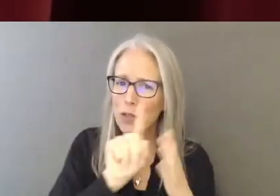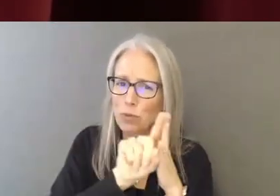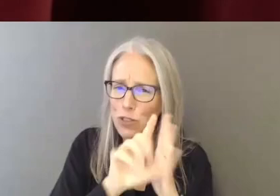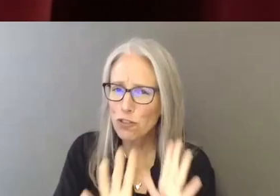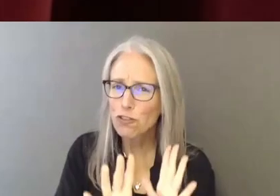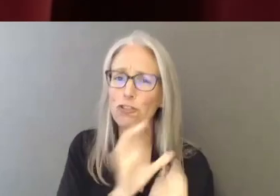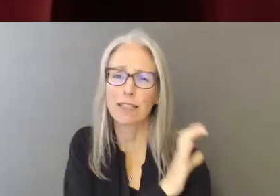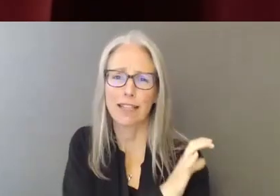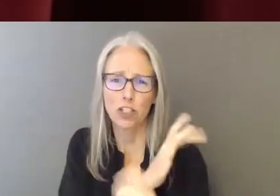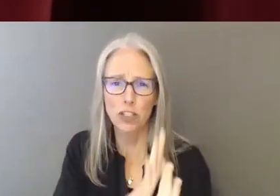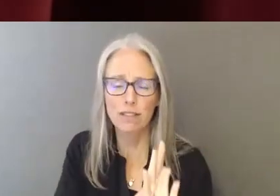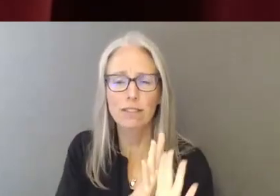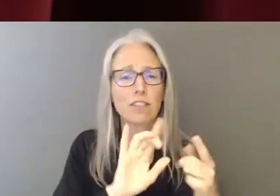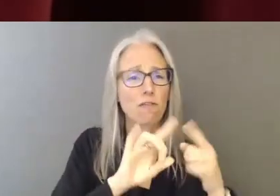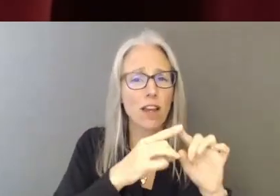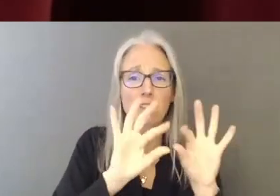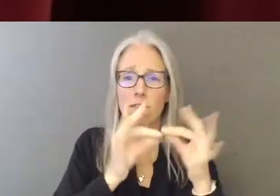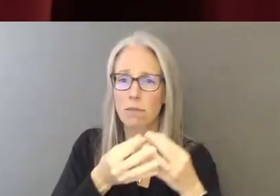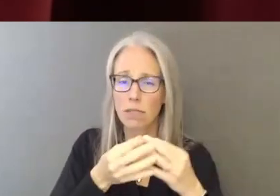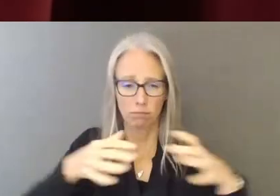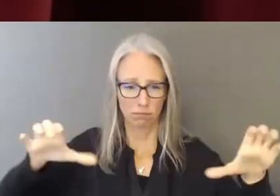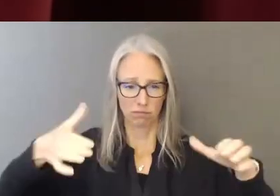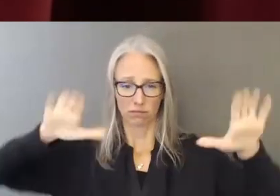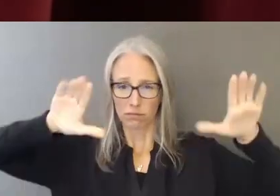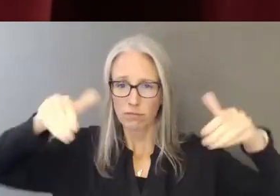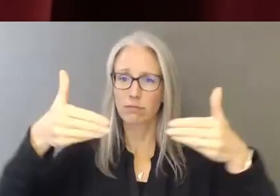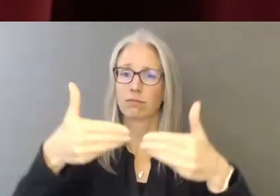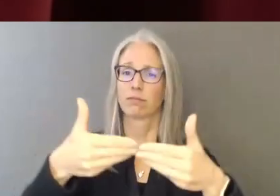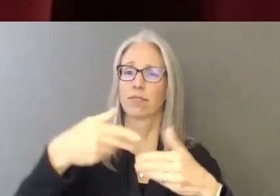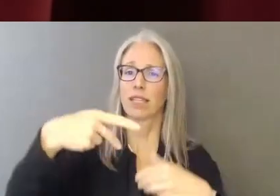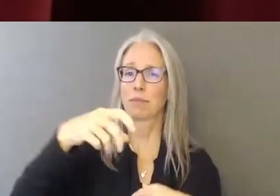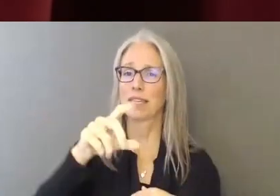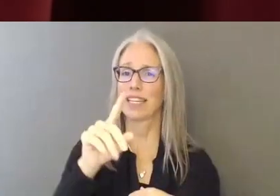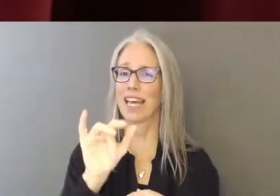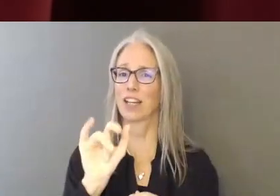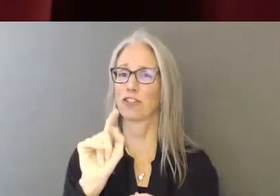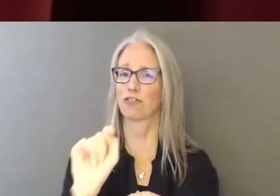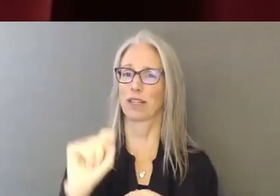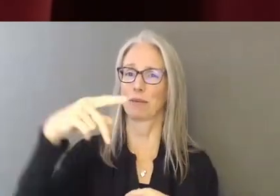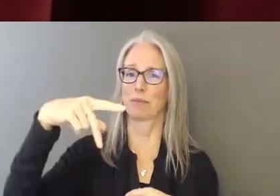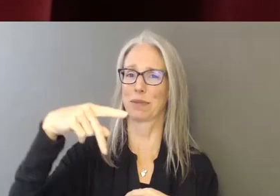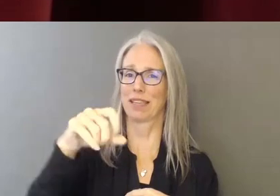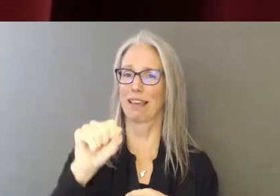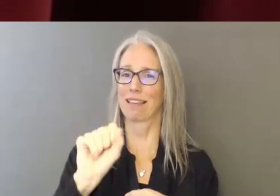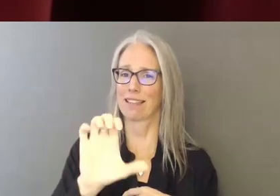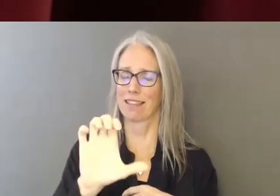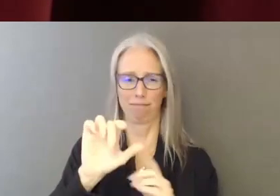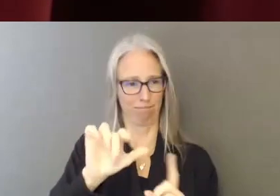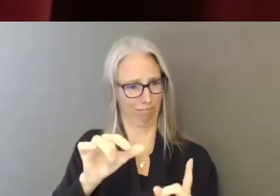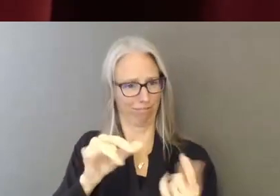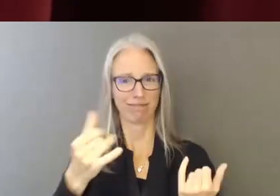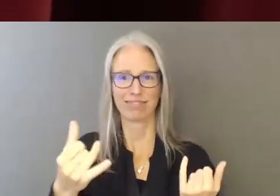friends and family, focused on pediatric PSC, leads us to this special, unique